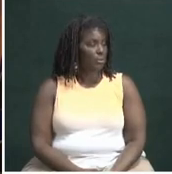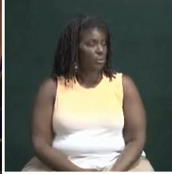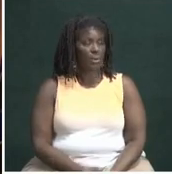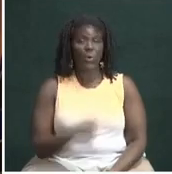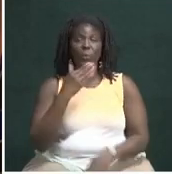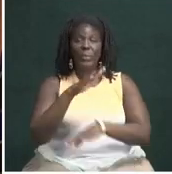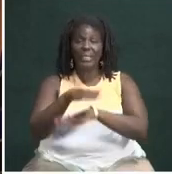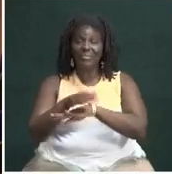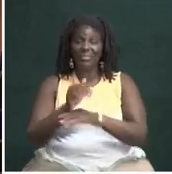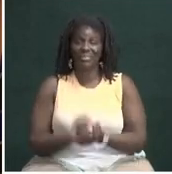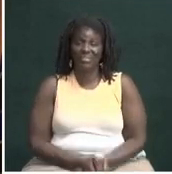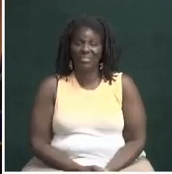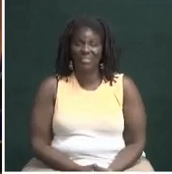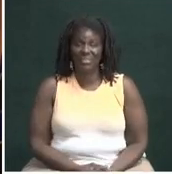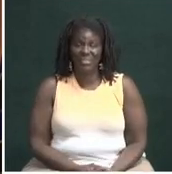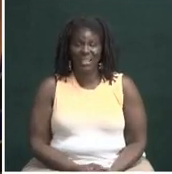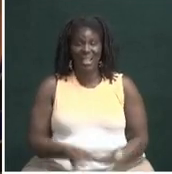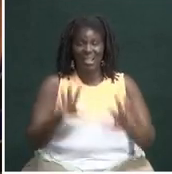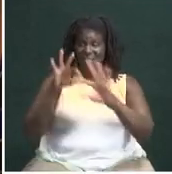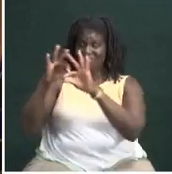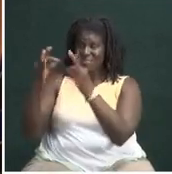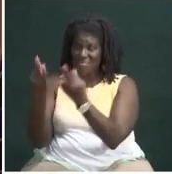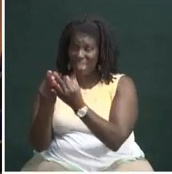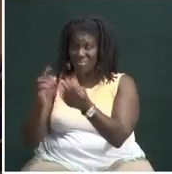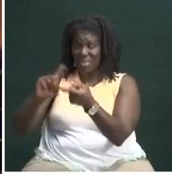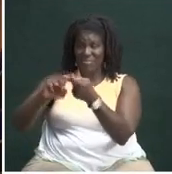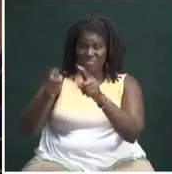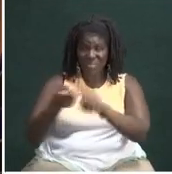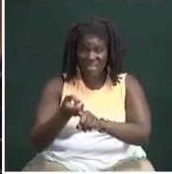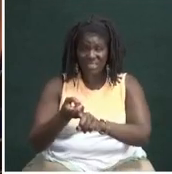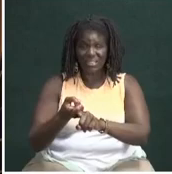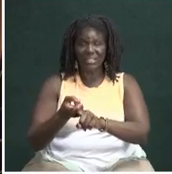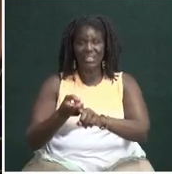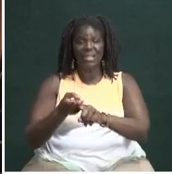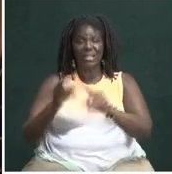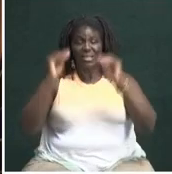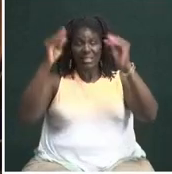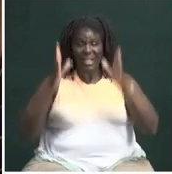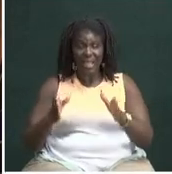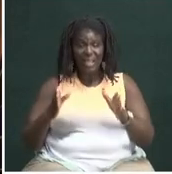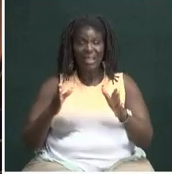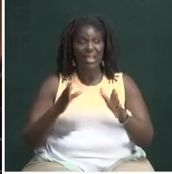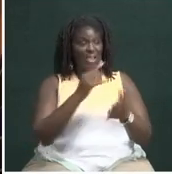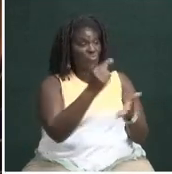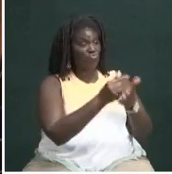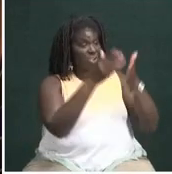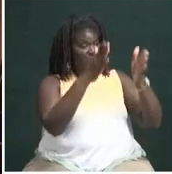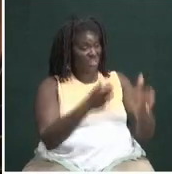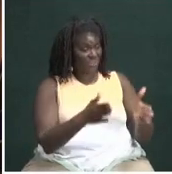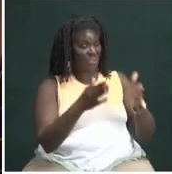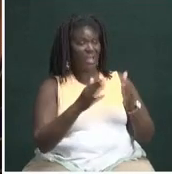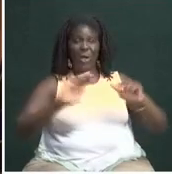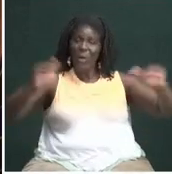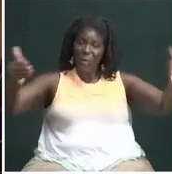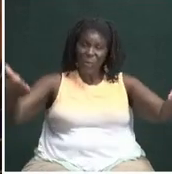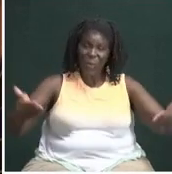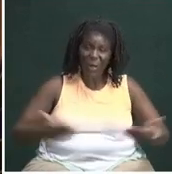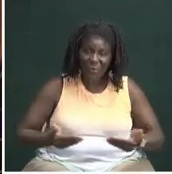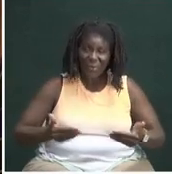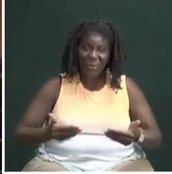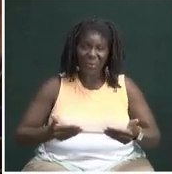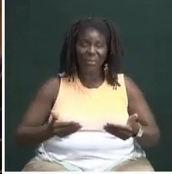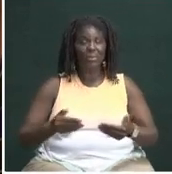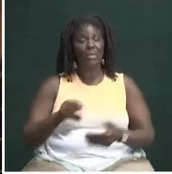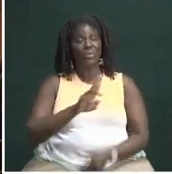Good evening, family, friends, faculty, graduates. Welcome to